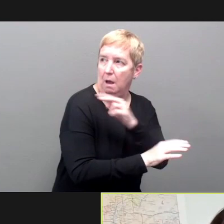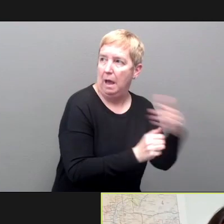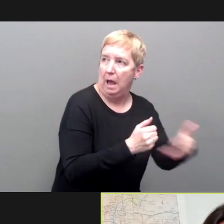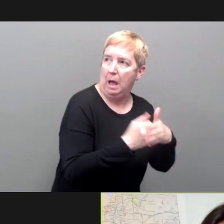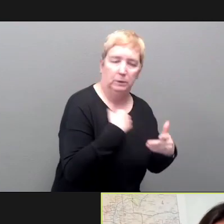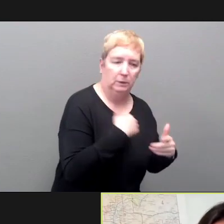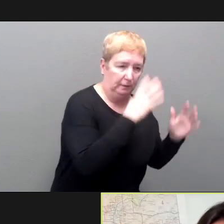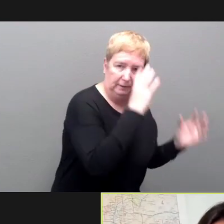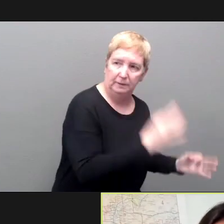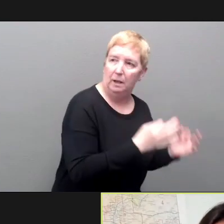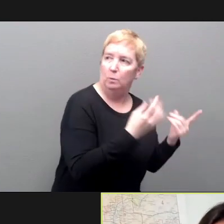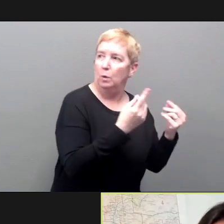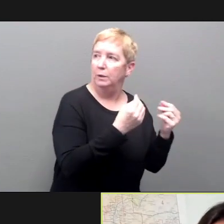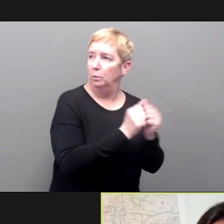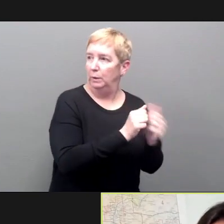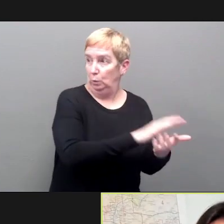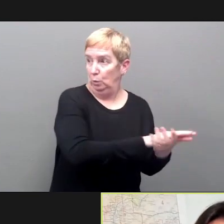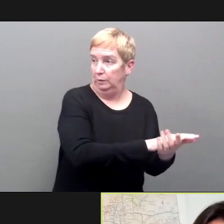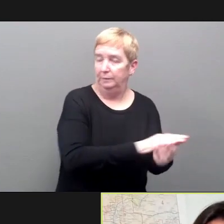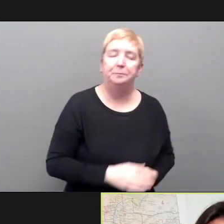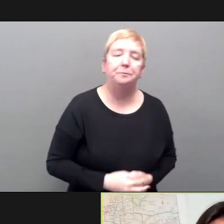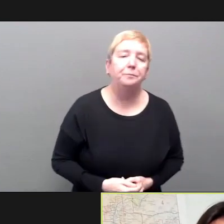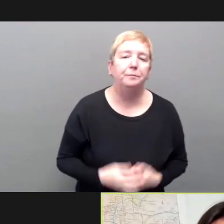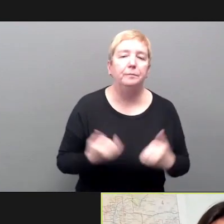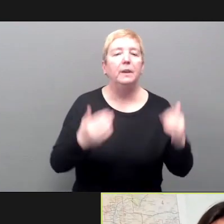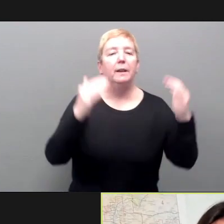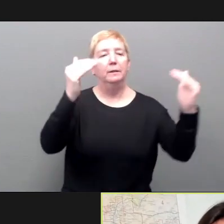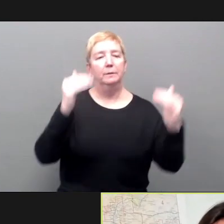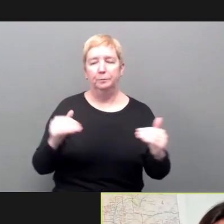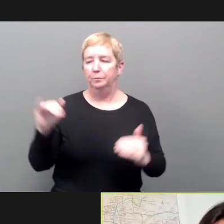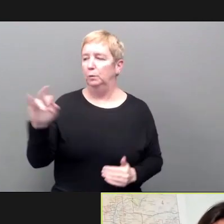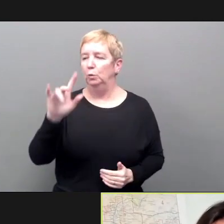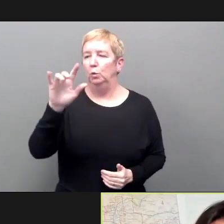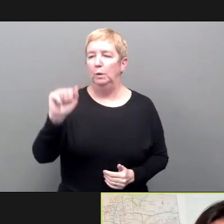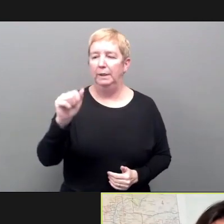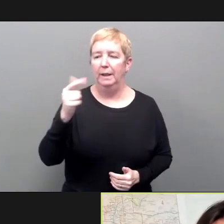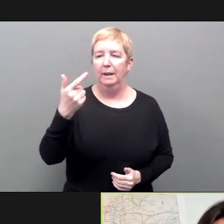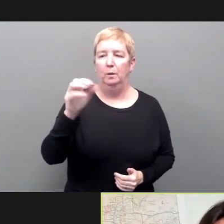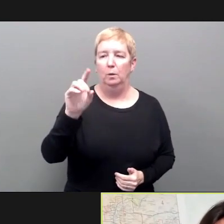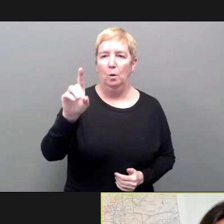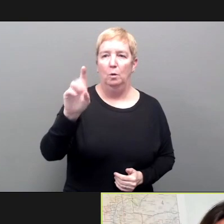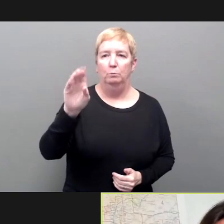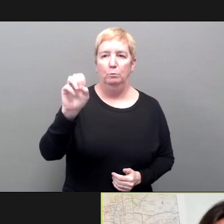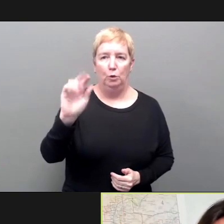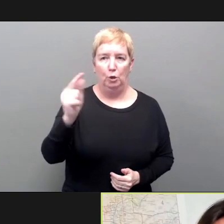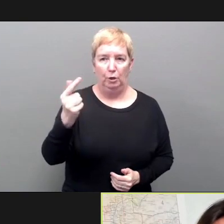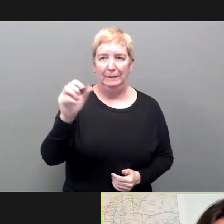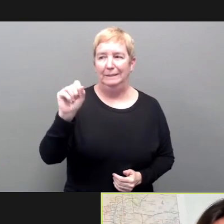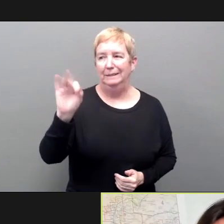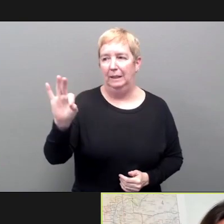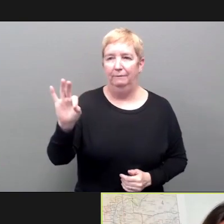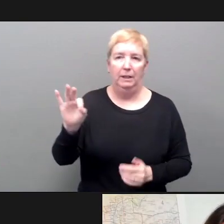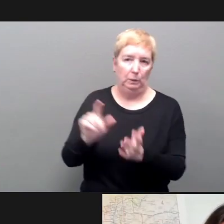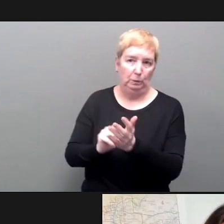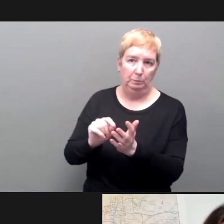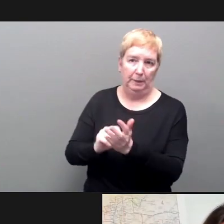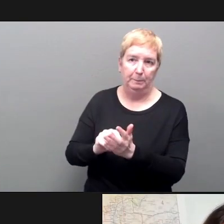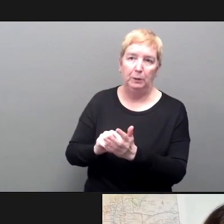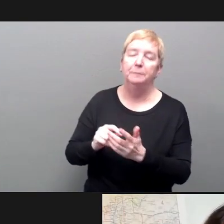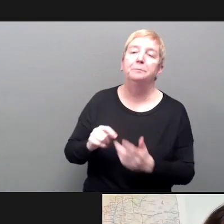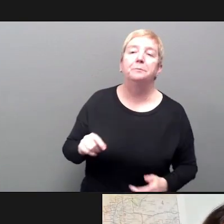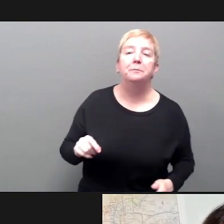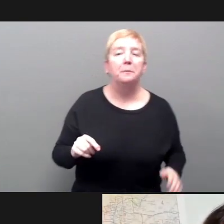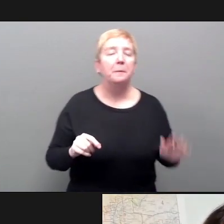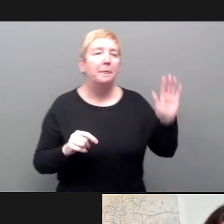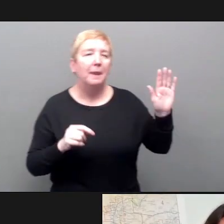the next question is from Julia Goldberg from the Santa Fe New Mexican. You're unmuted. Go ahead, Julia. Thank you. And it's the Santa